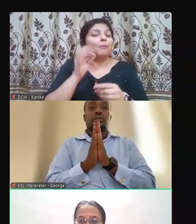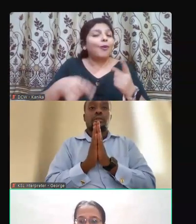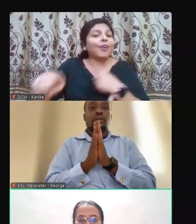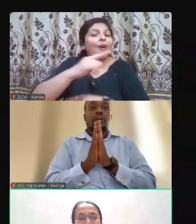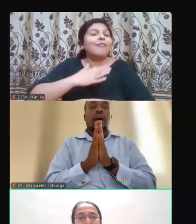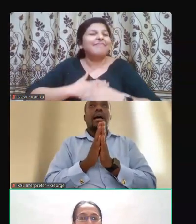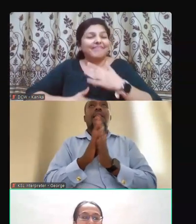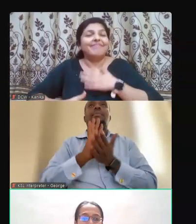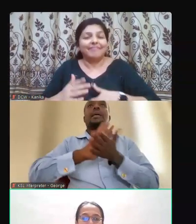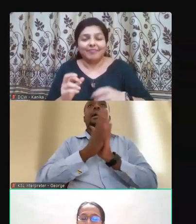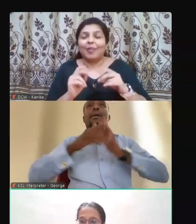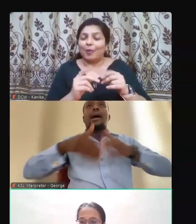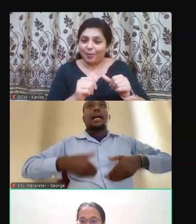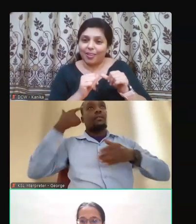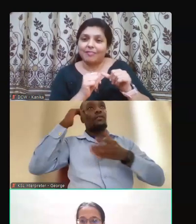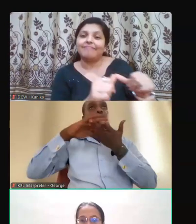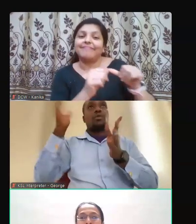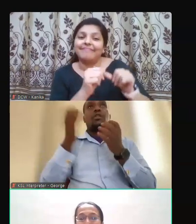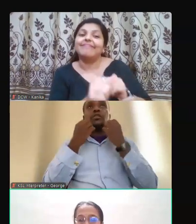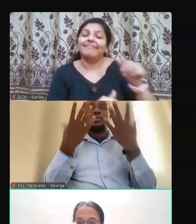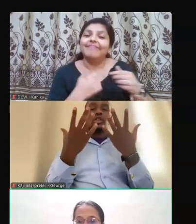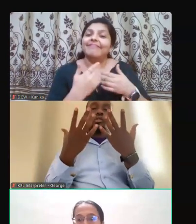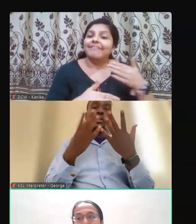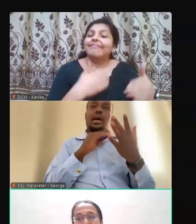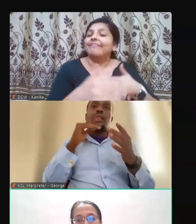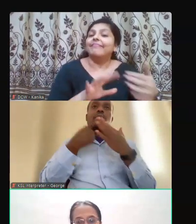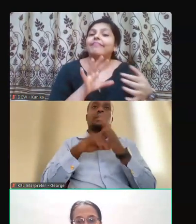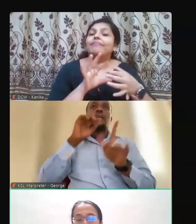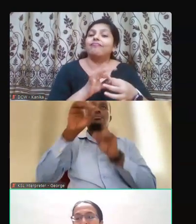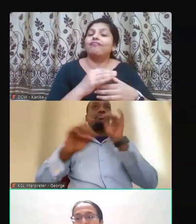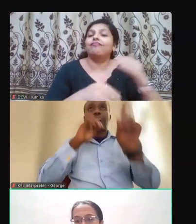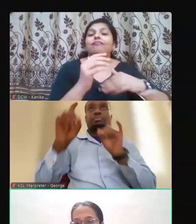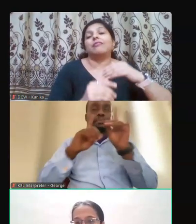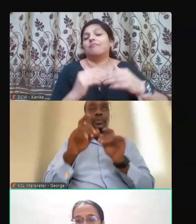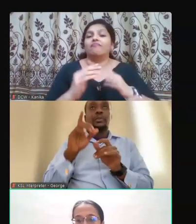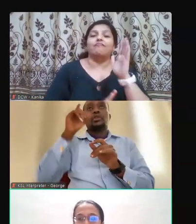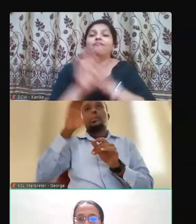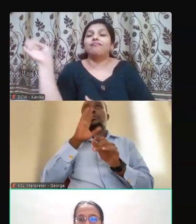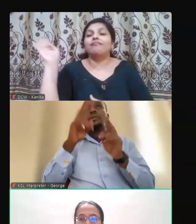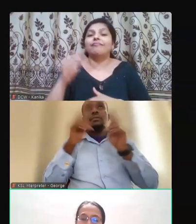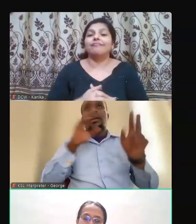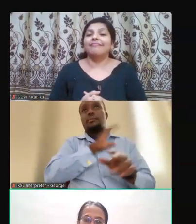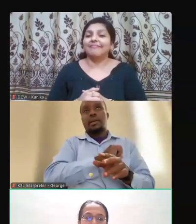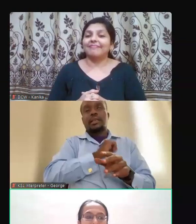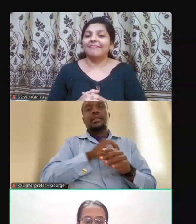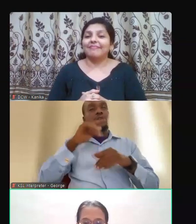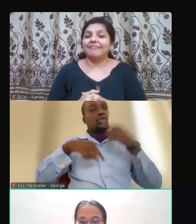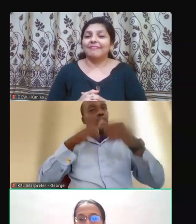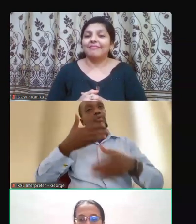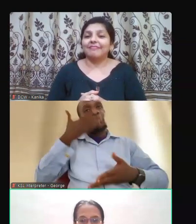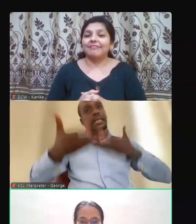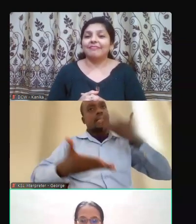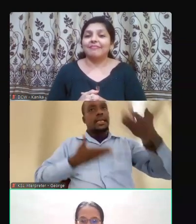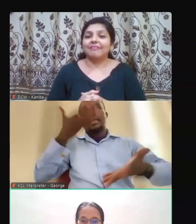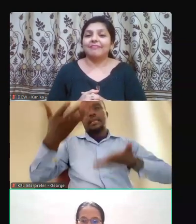more information, and they will start asking a lot of questions. So we need to be very patient and keep answering their questions and ensure that